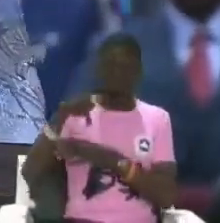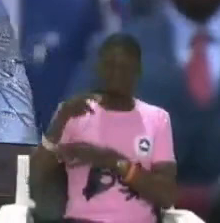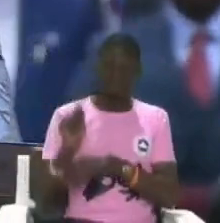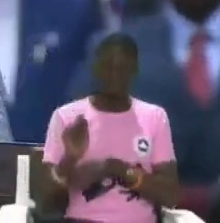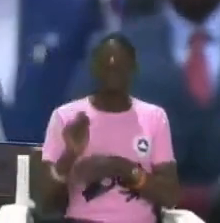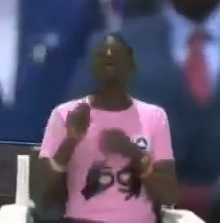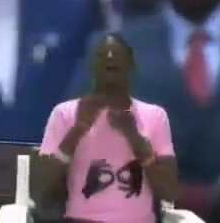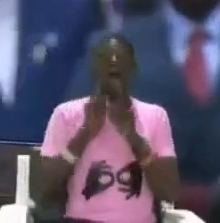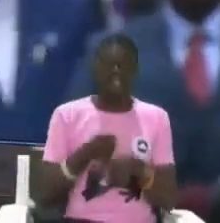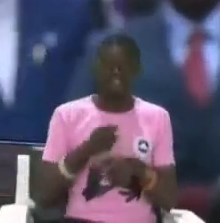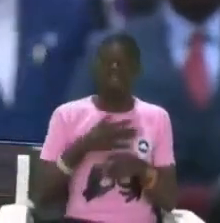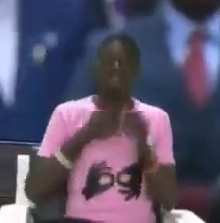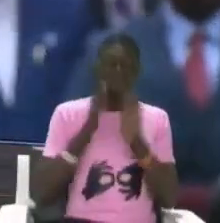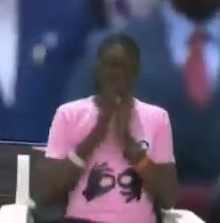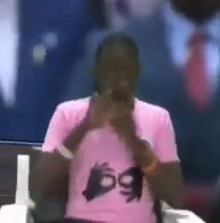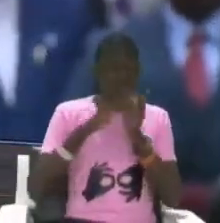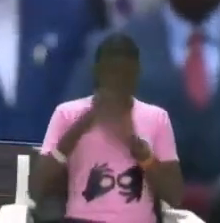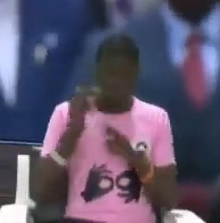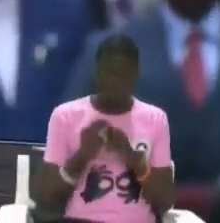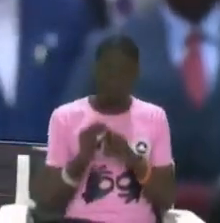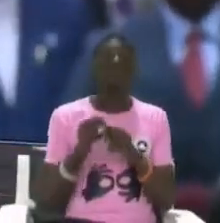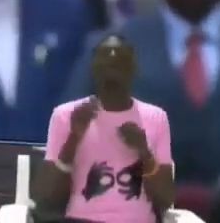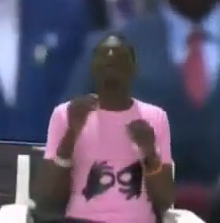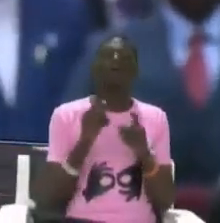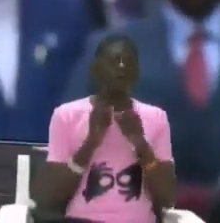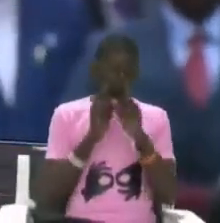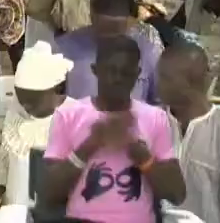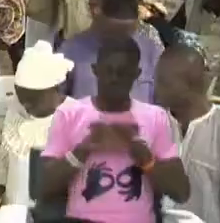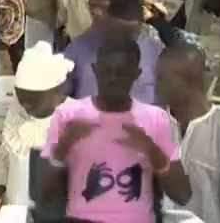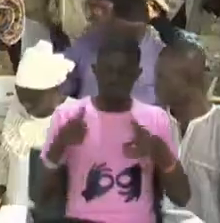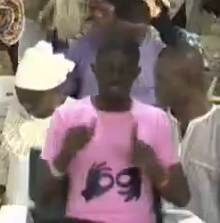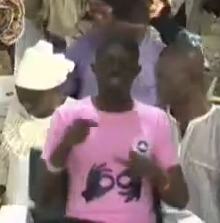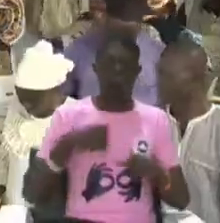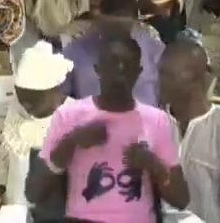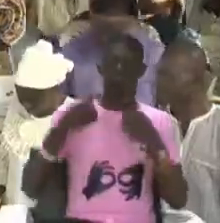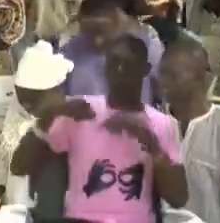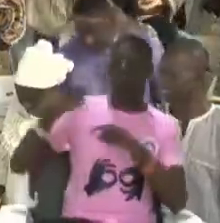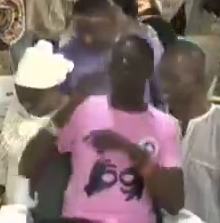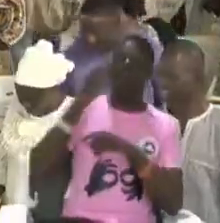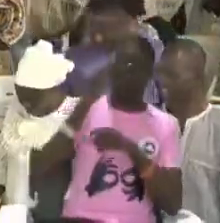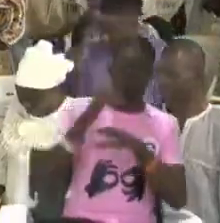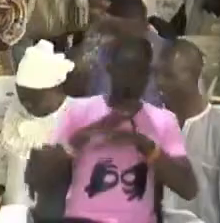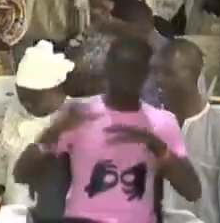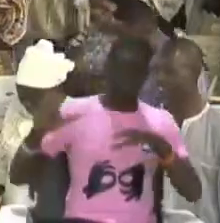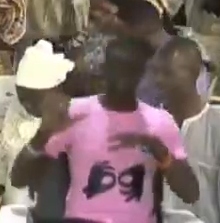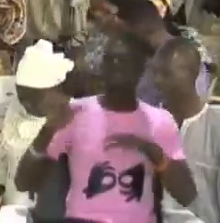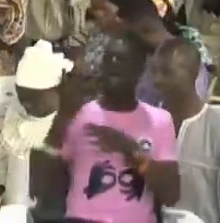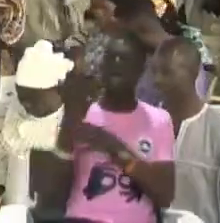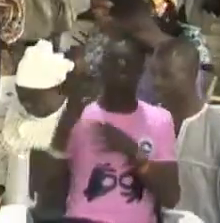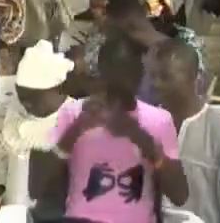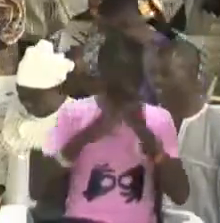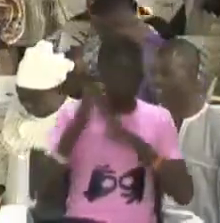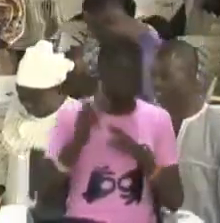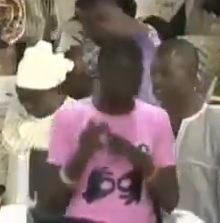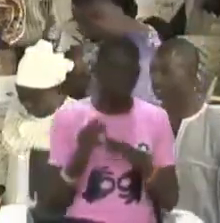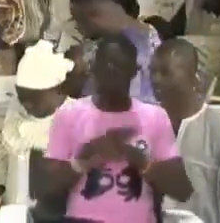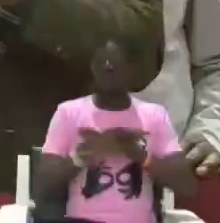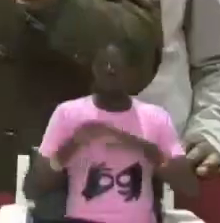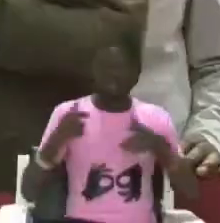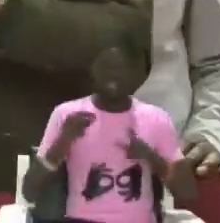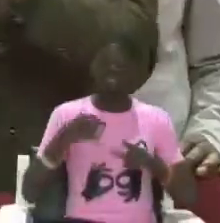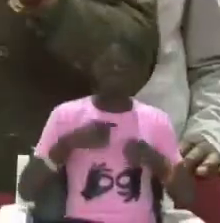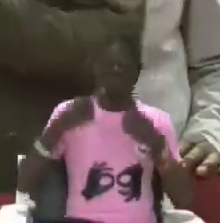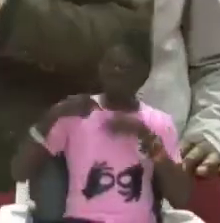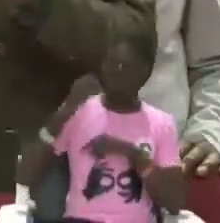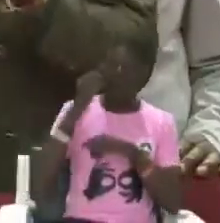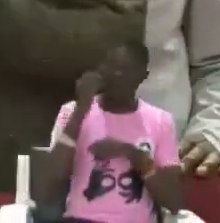Tell him the area where you want him to reward you. Tell him that aspect of your life that needs him to touch you,